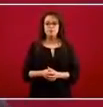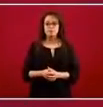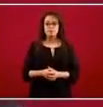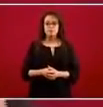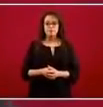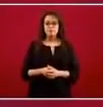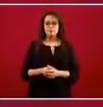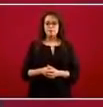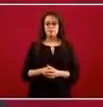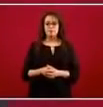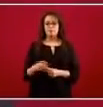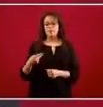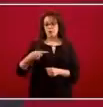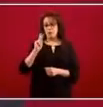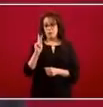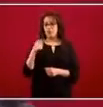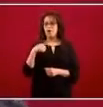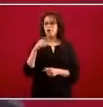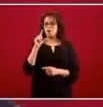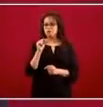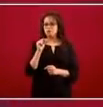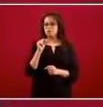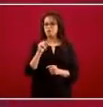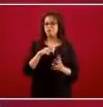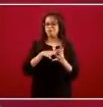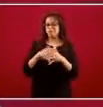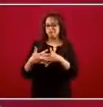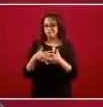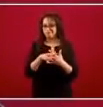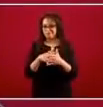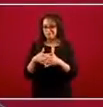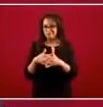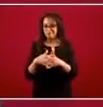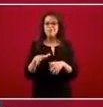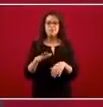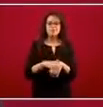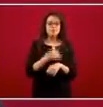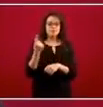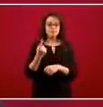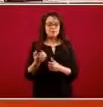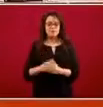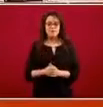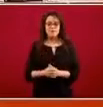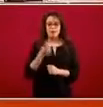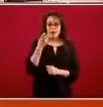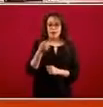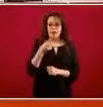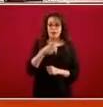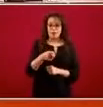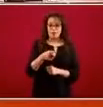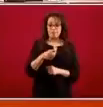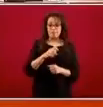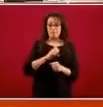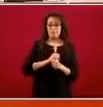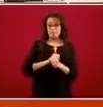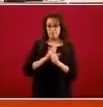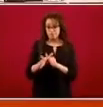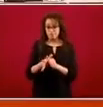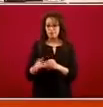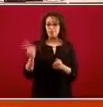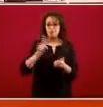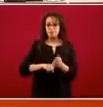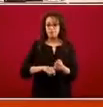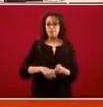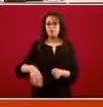as COVID confirmed cases, and that is true. But yesterday I mixed a little bit the